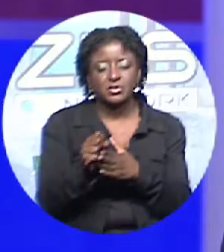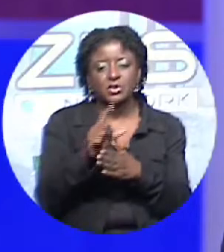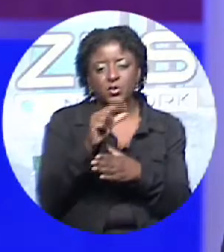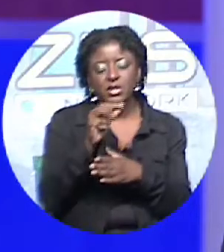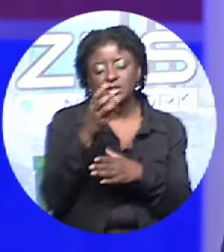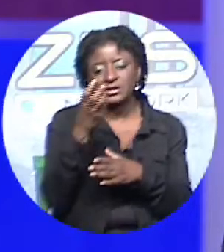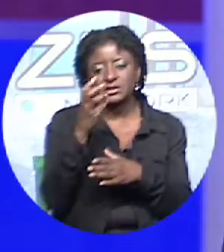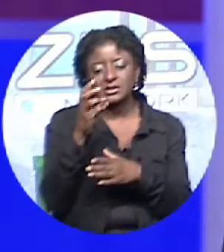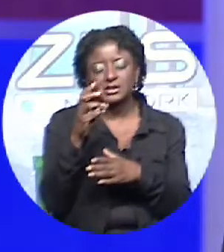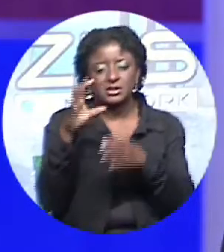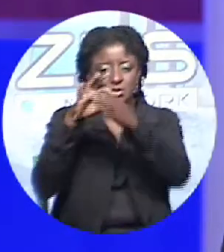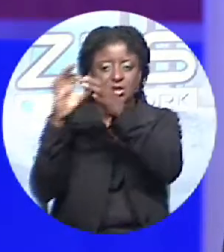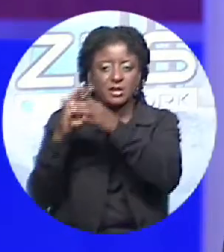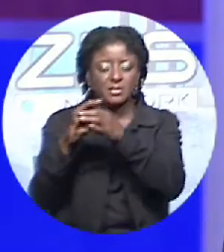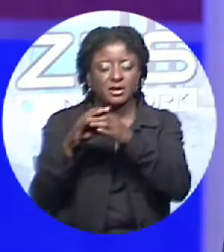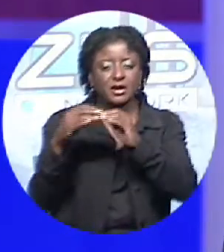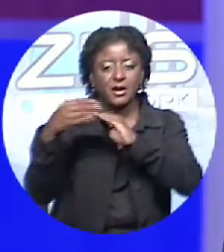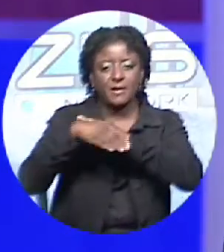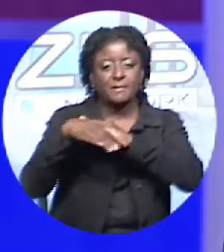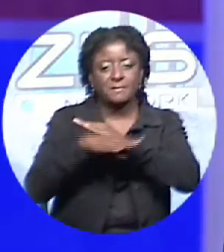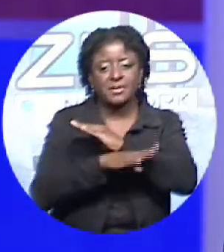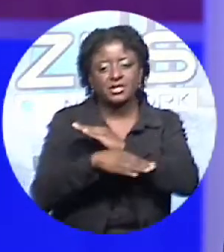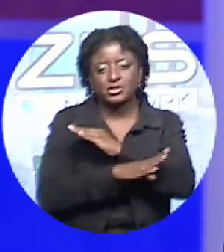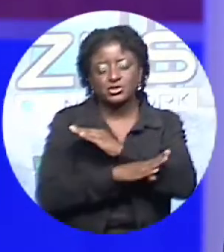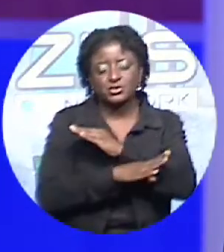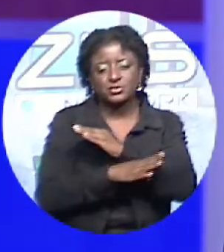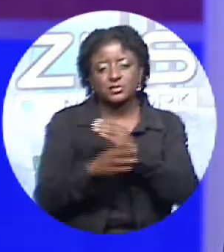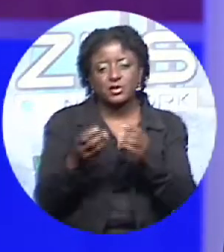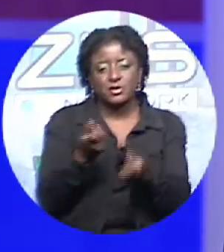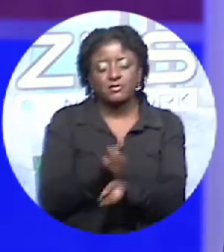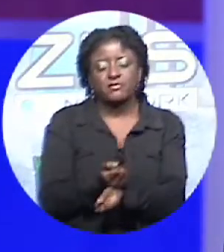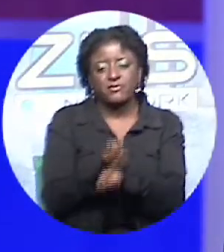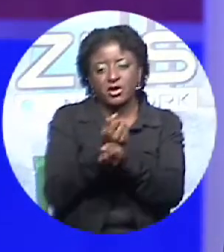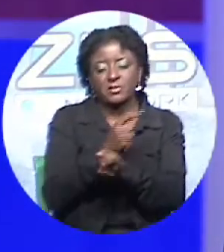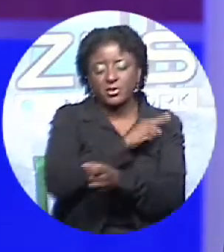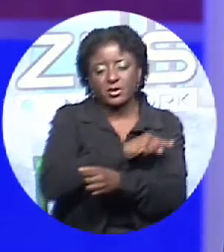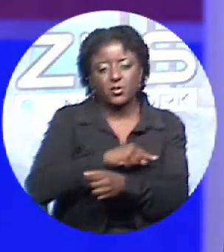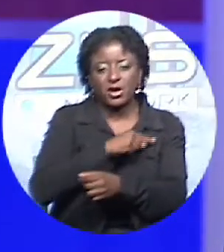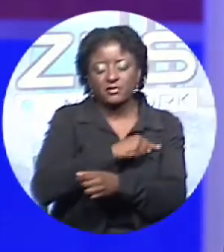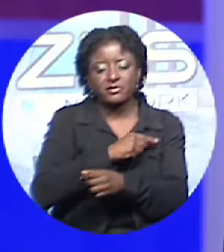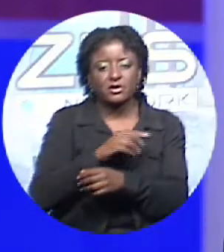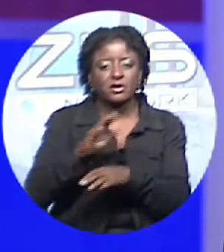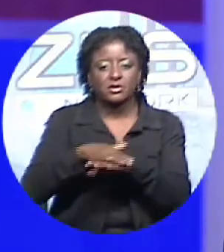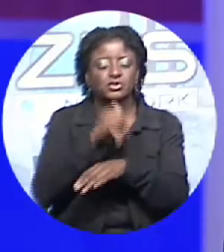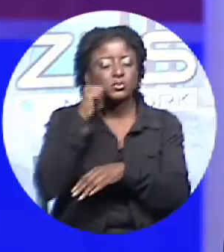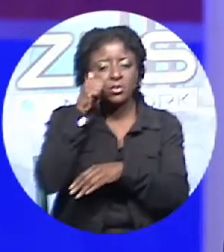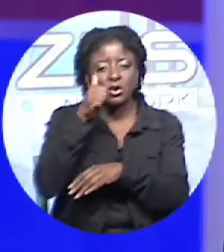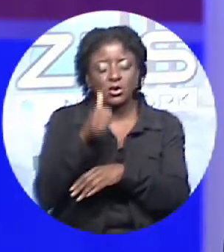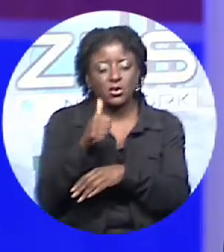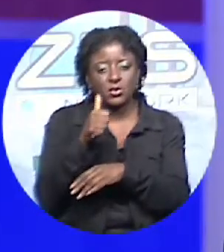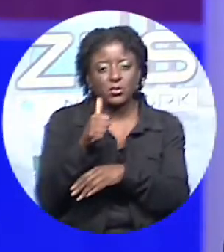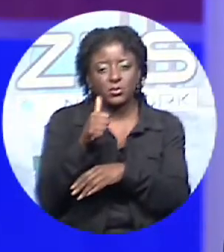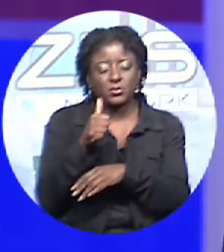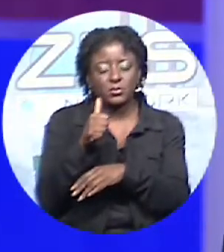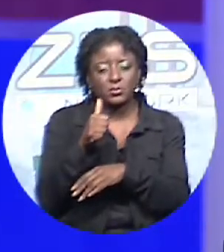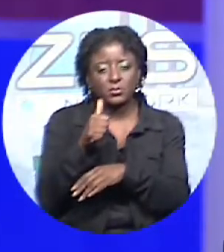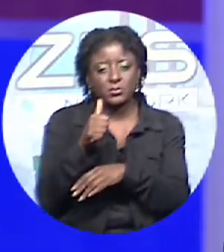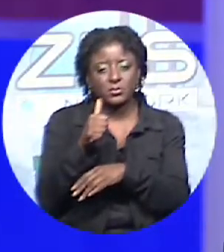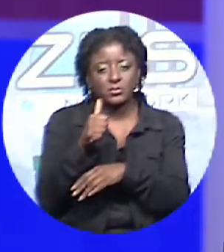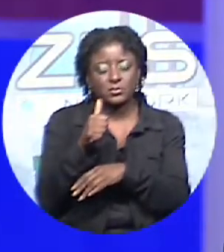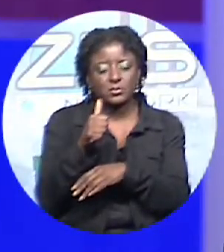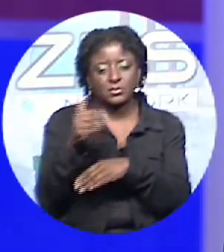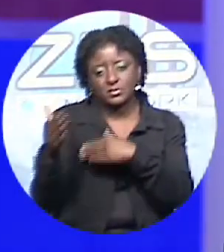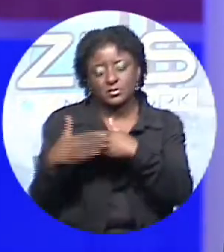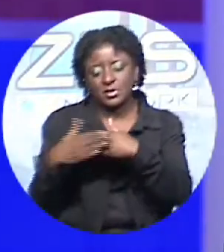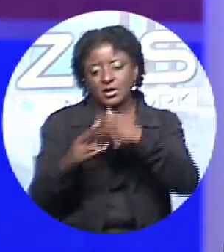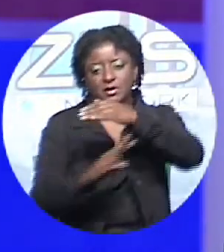qualifiers are right around the corner. And come tomorrow at the Bahamas Football Association's beach soccer facility, that's by the Sydney Port J Bridge, the